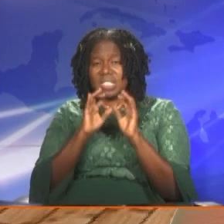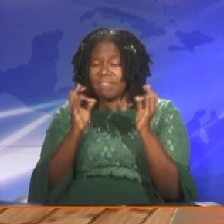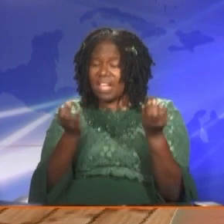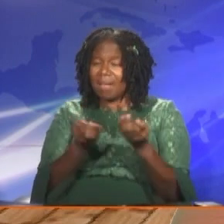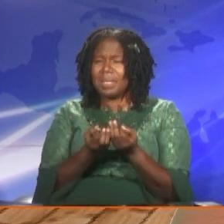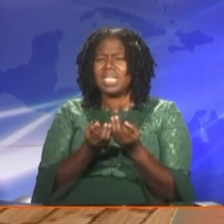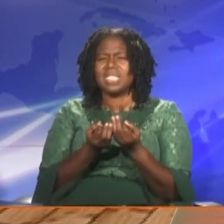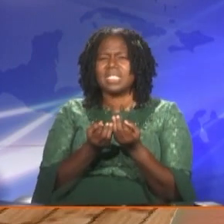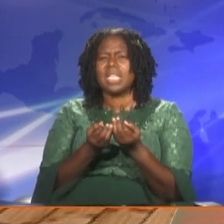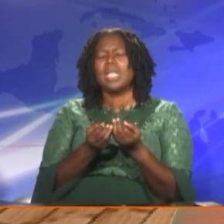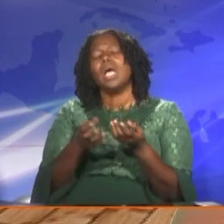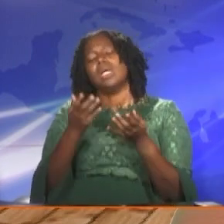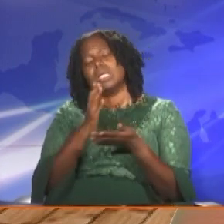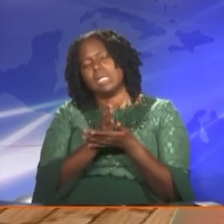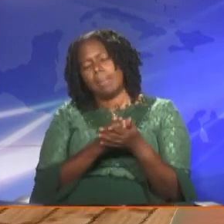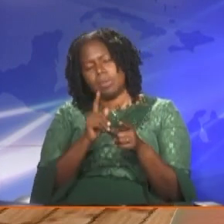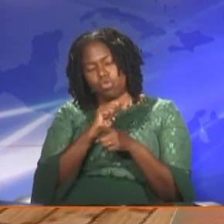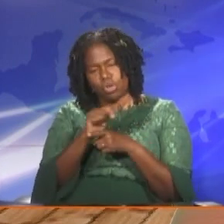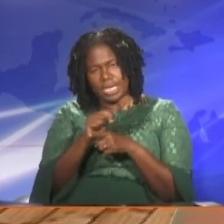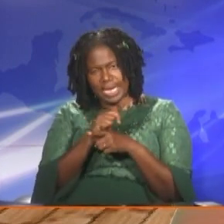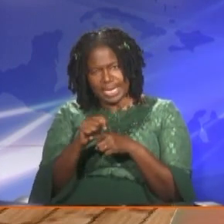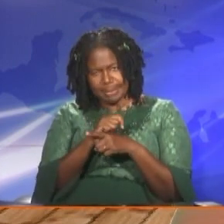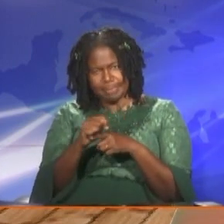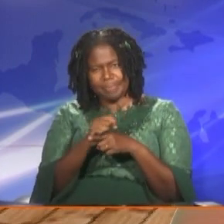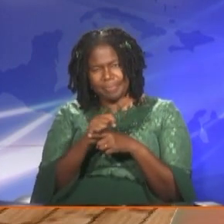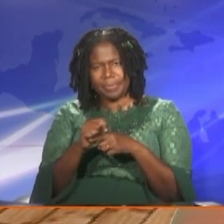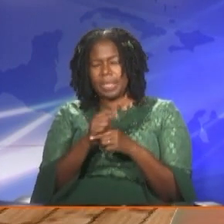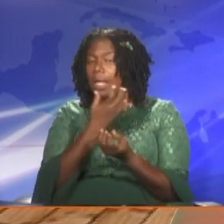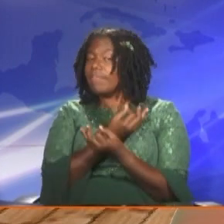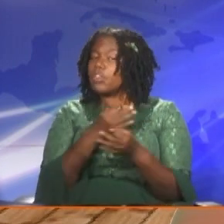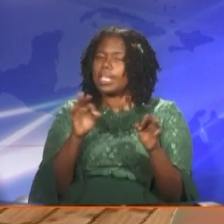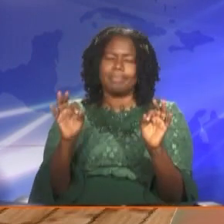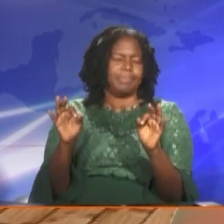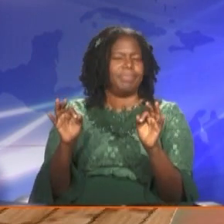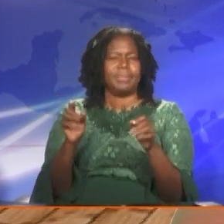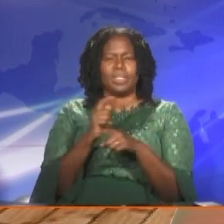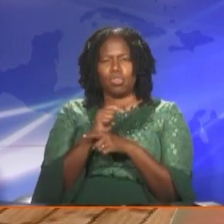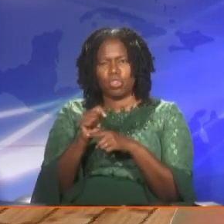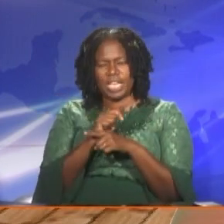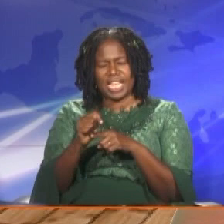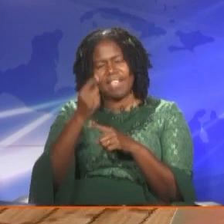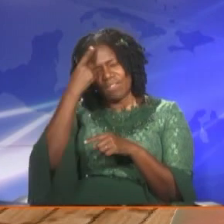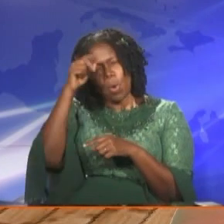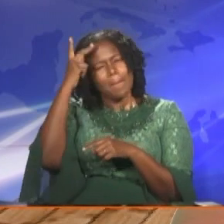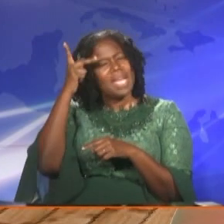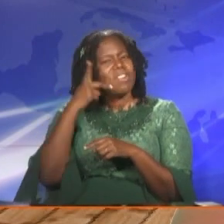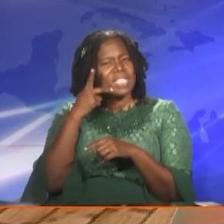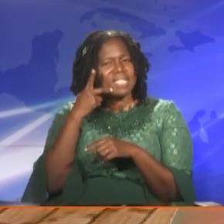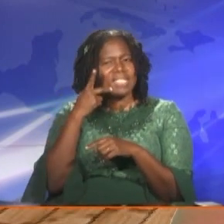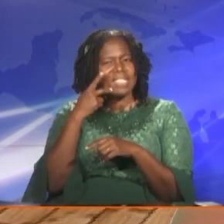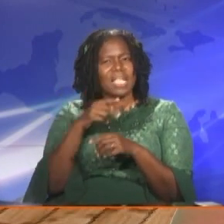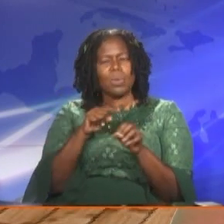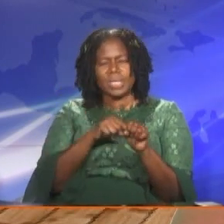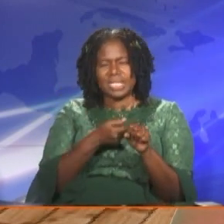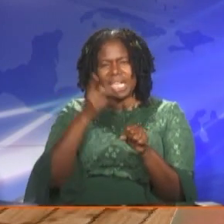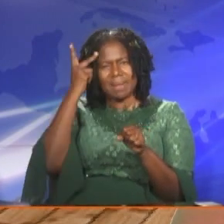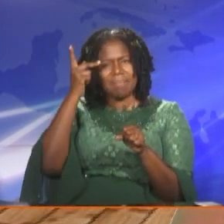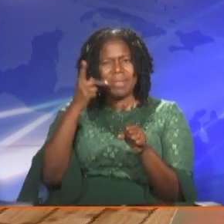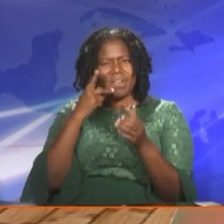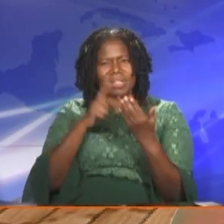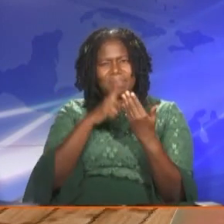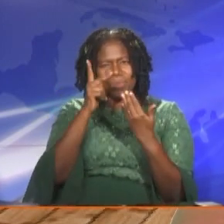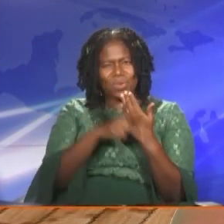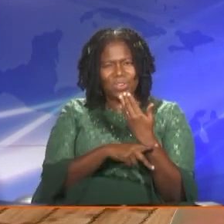and all of this is free of charge. Training for parents. Recently, we launched our parenting program, I think this